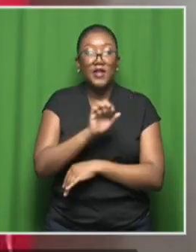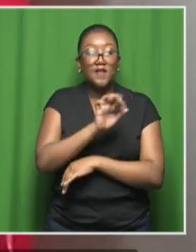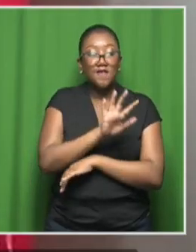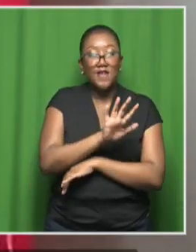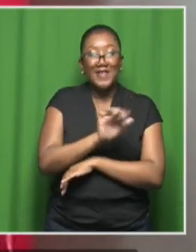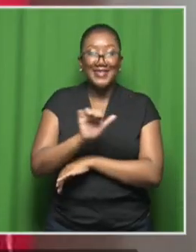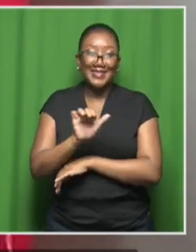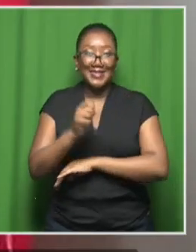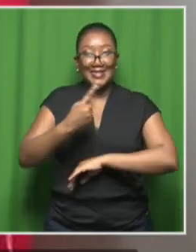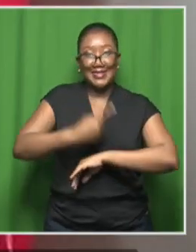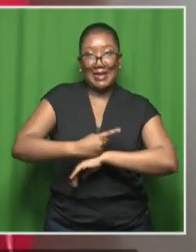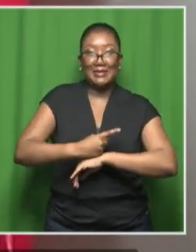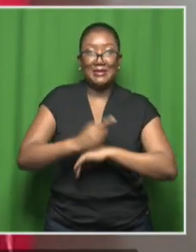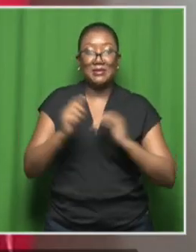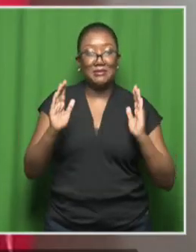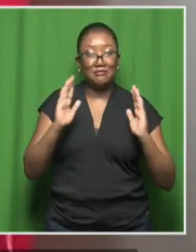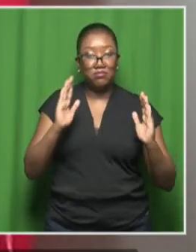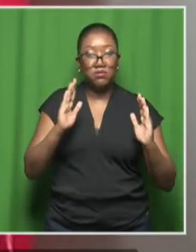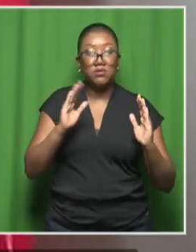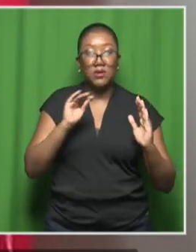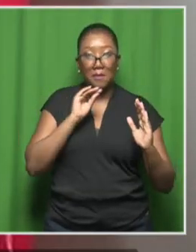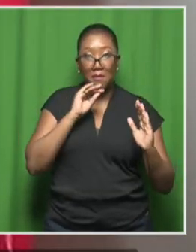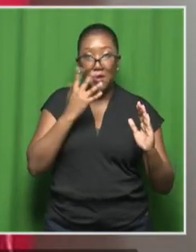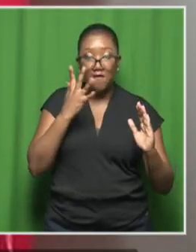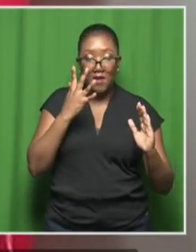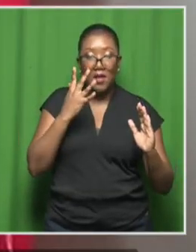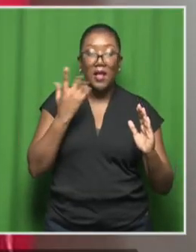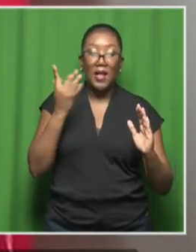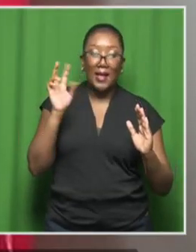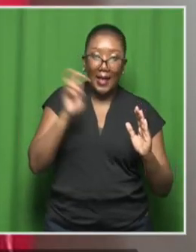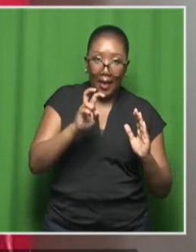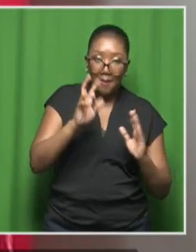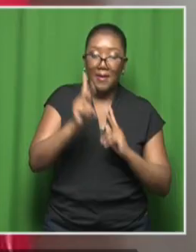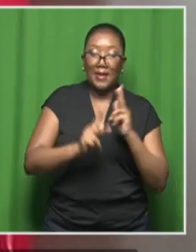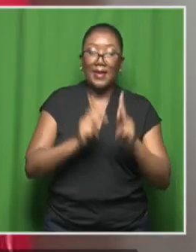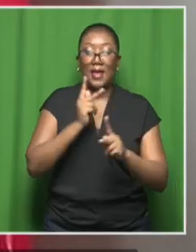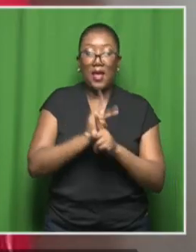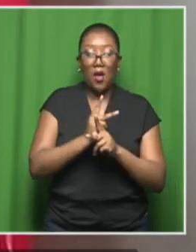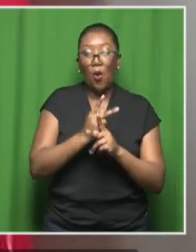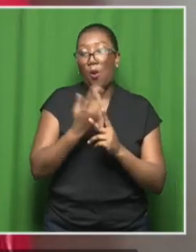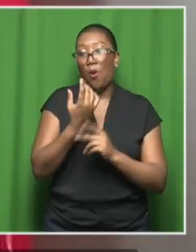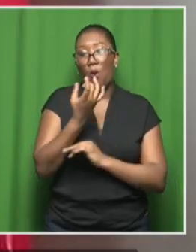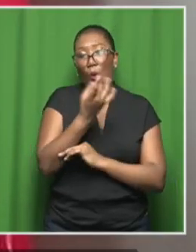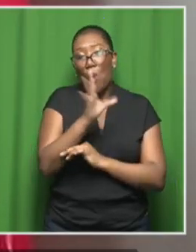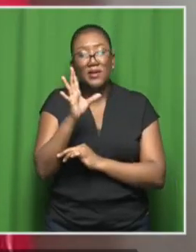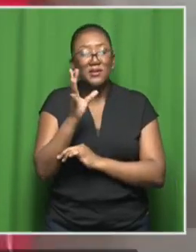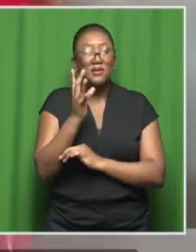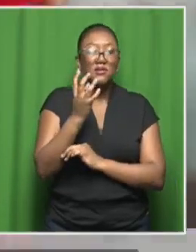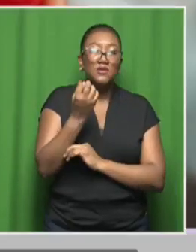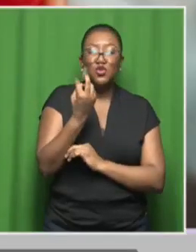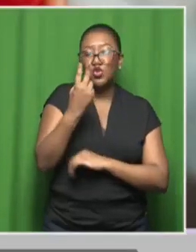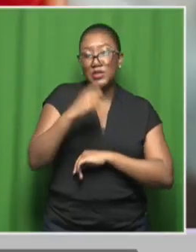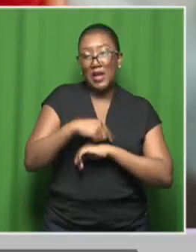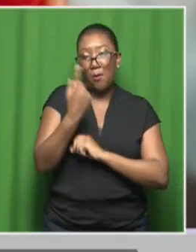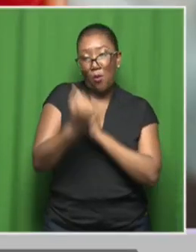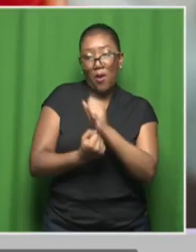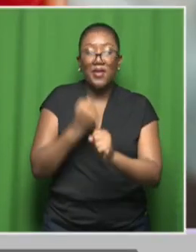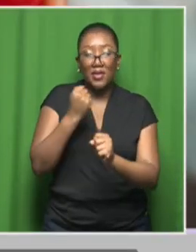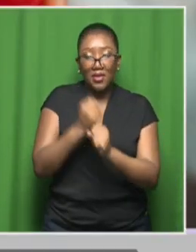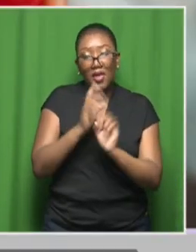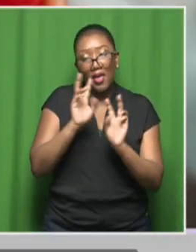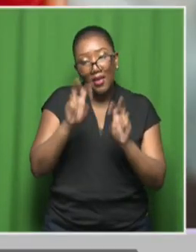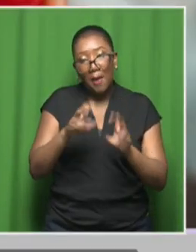had more people donating, that would be, you could just come in maybe once a year or twice a year to come and donate, and we could then